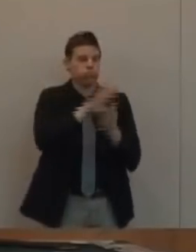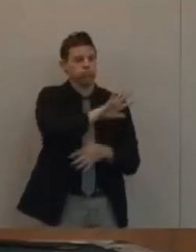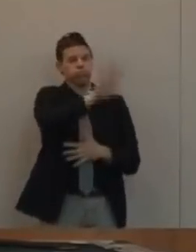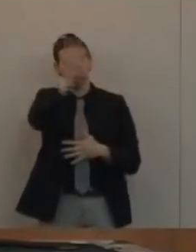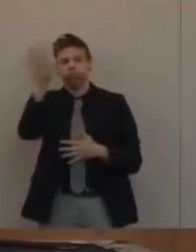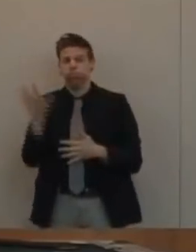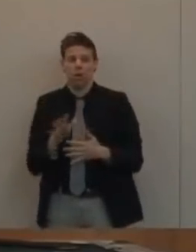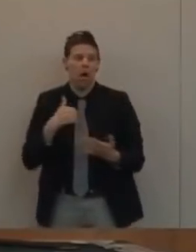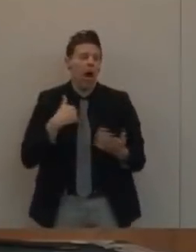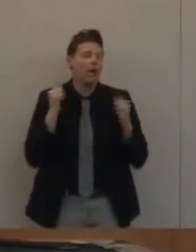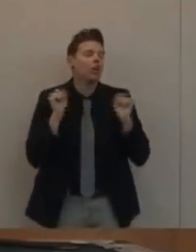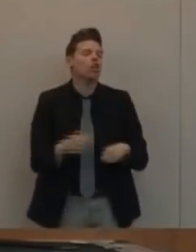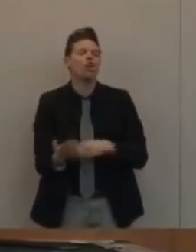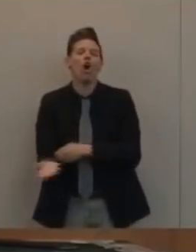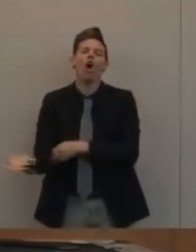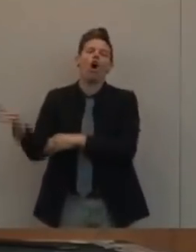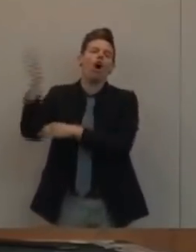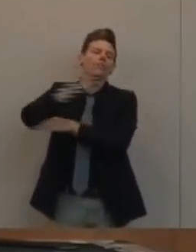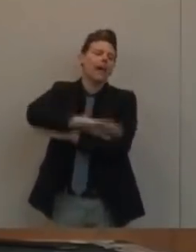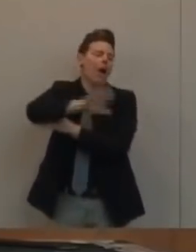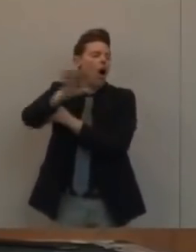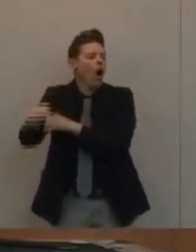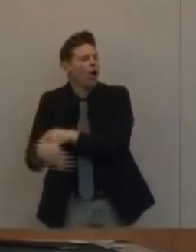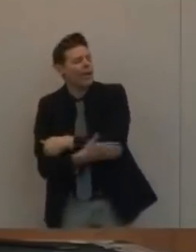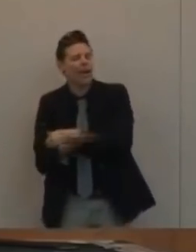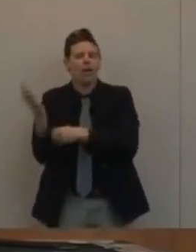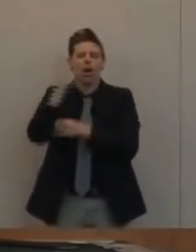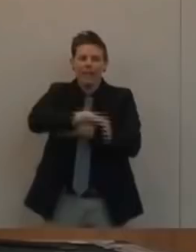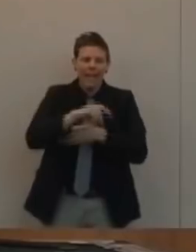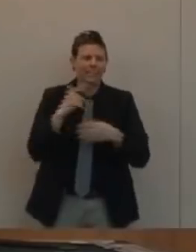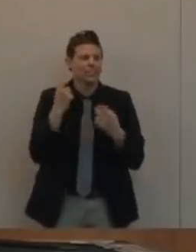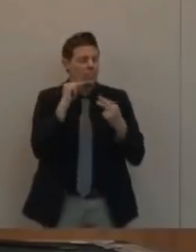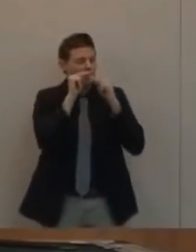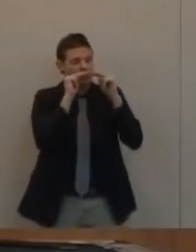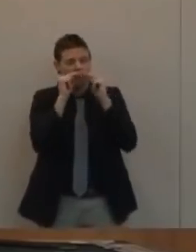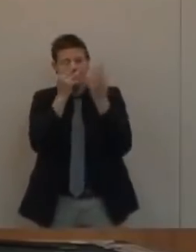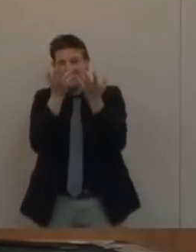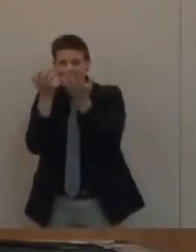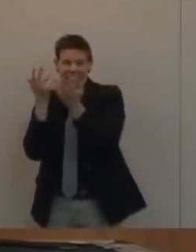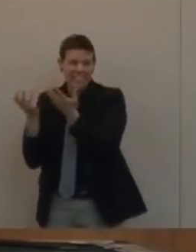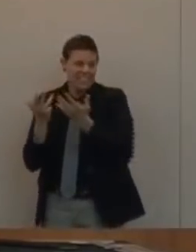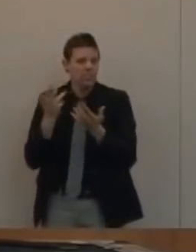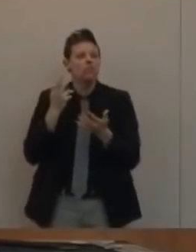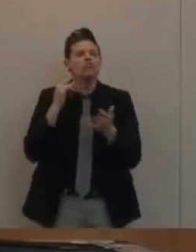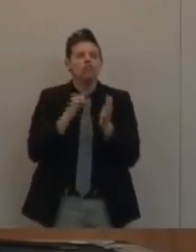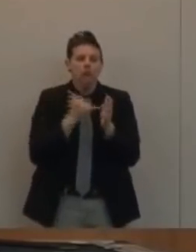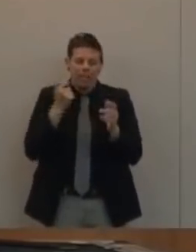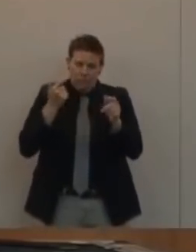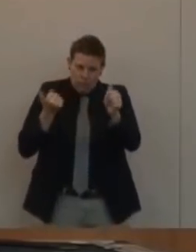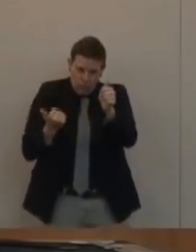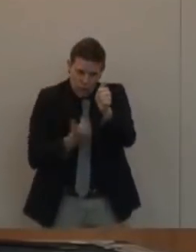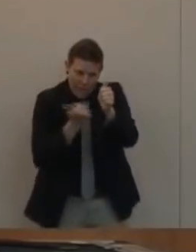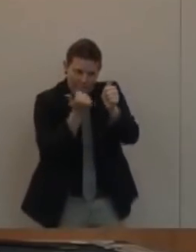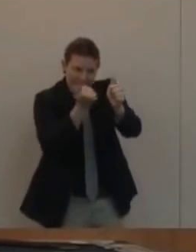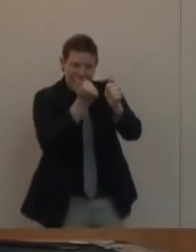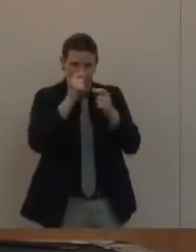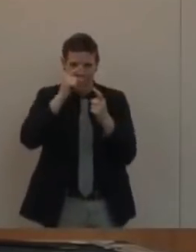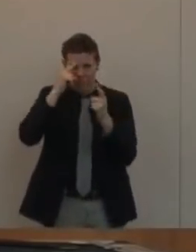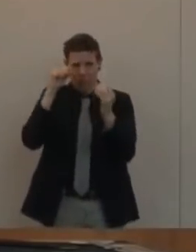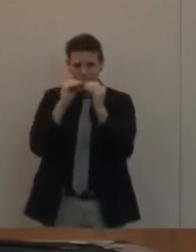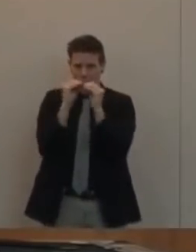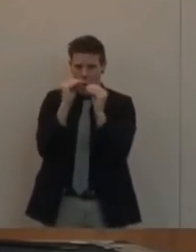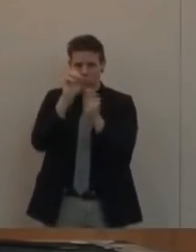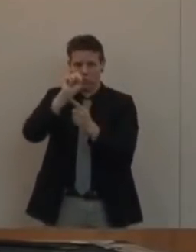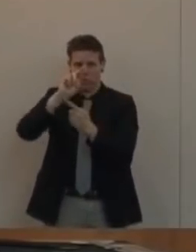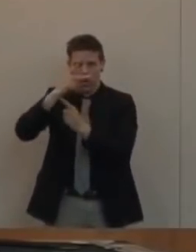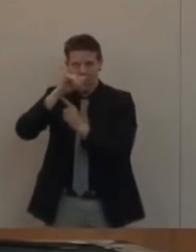and it's time that we need on just chasing supplies around the world for